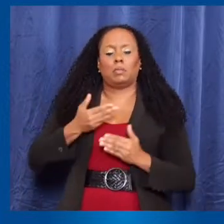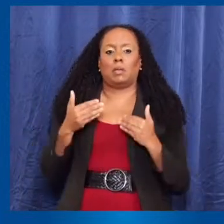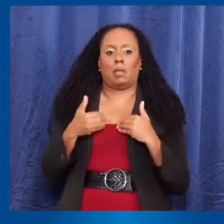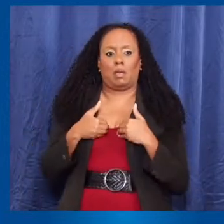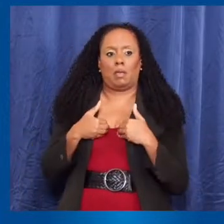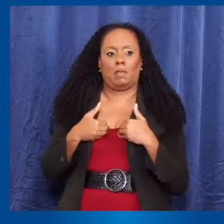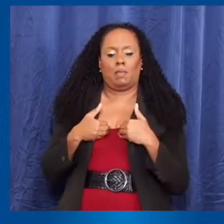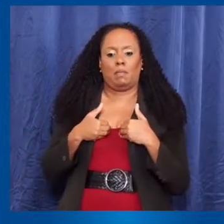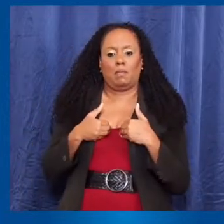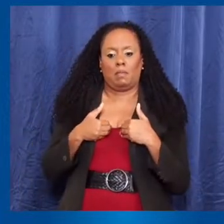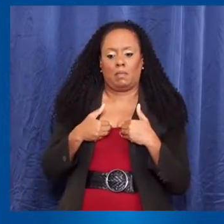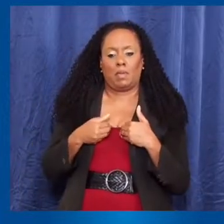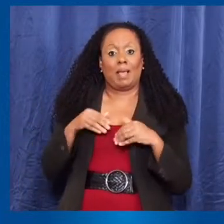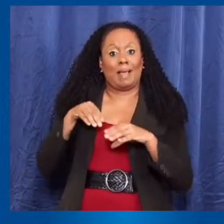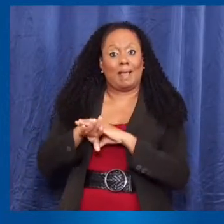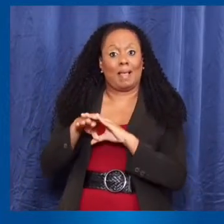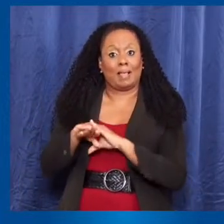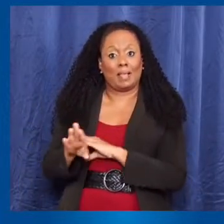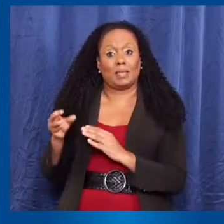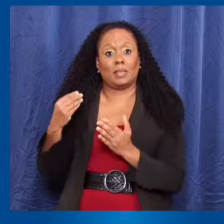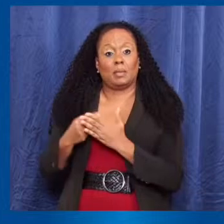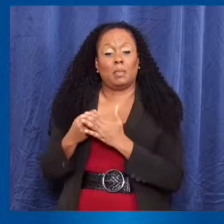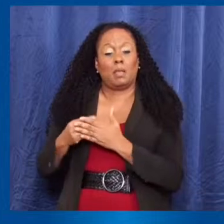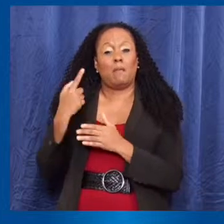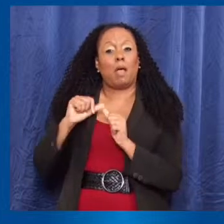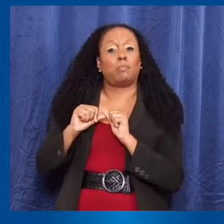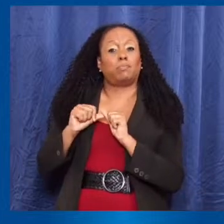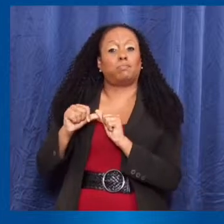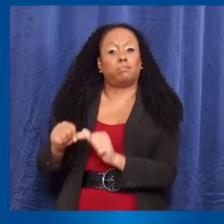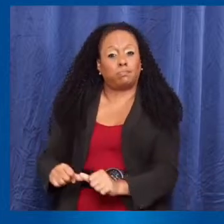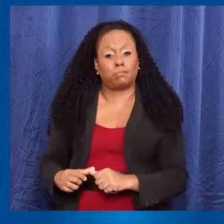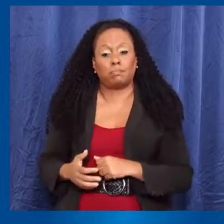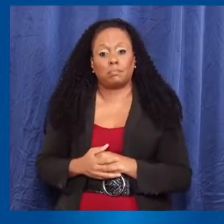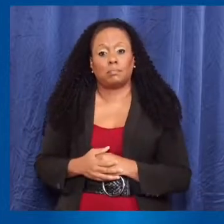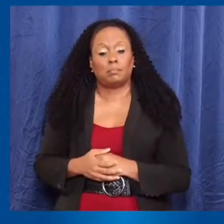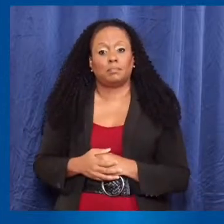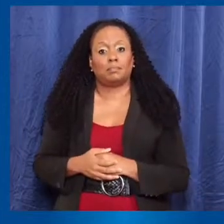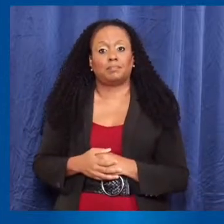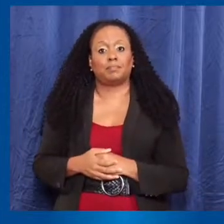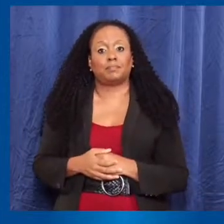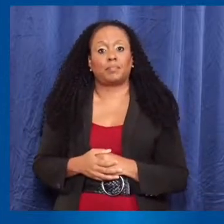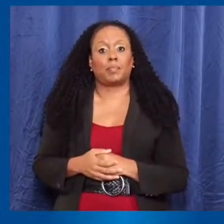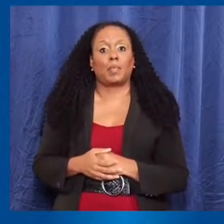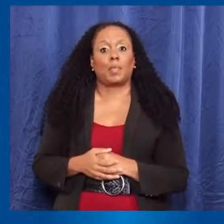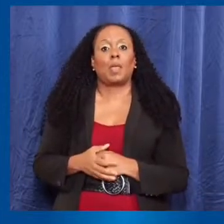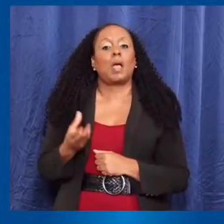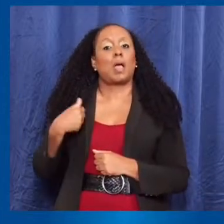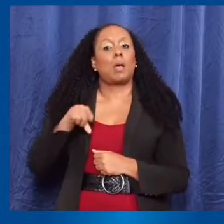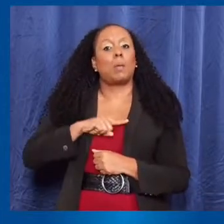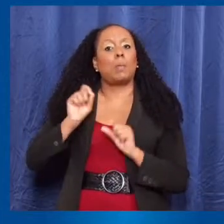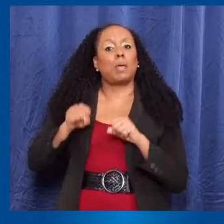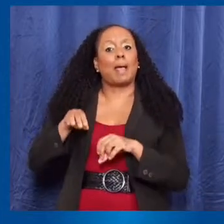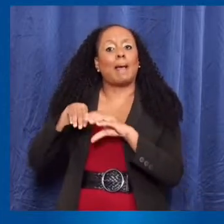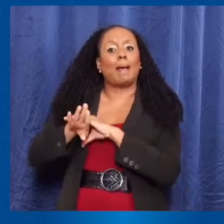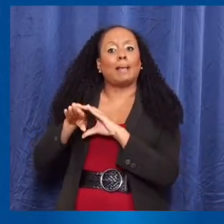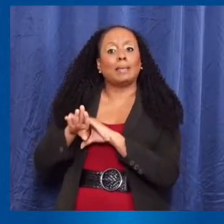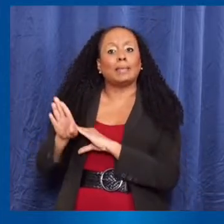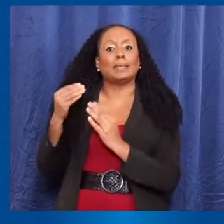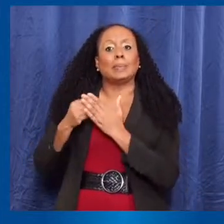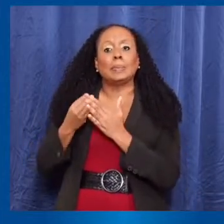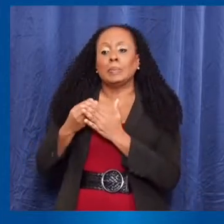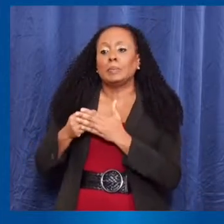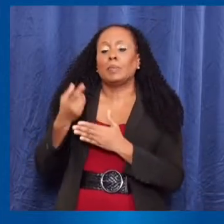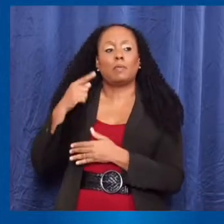countries, and not on the basis of anything other than climate vulnerability. And why? It is seeking now to treat